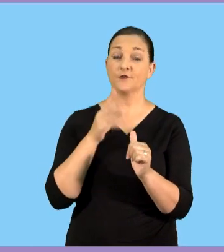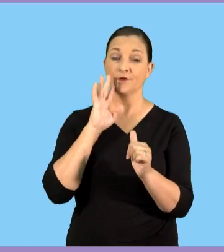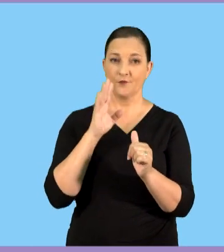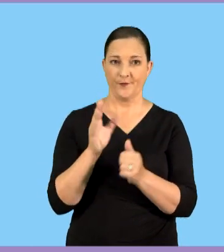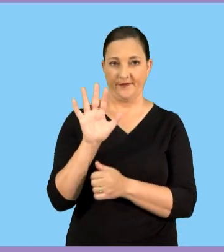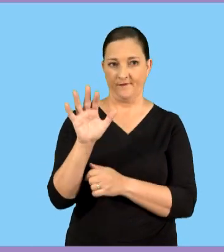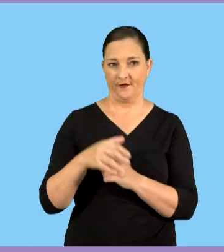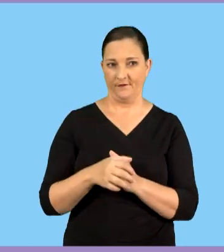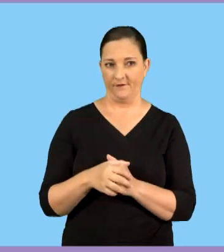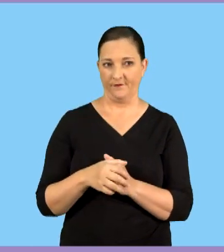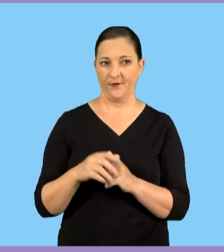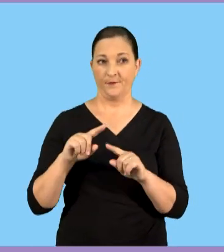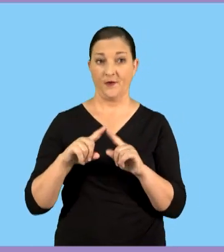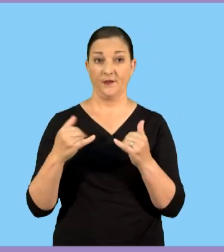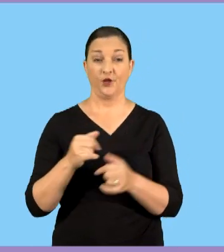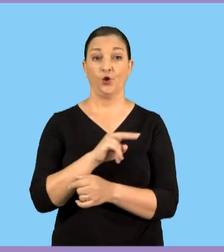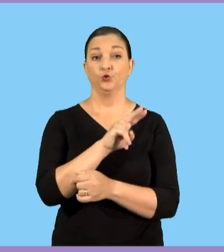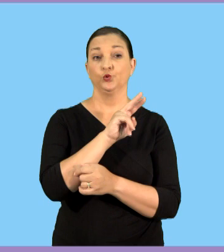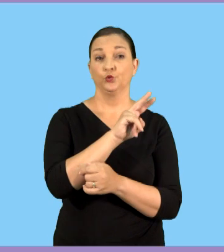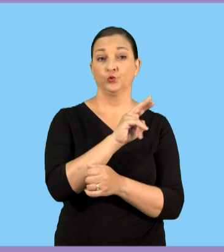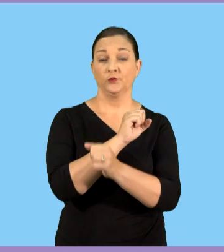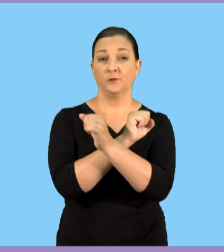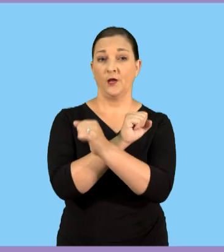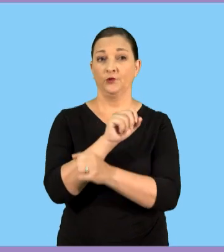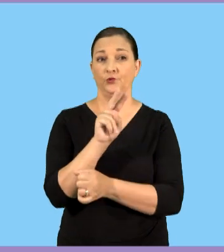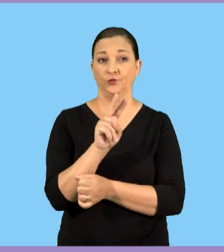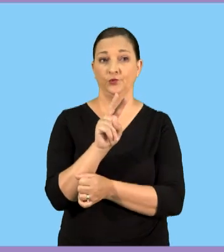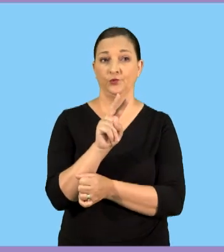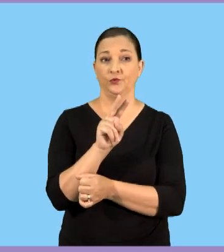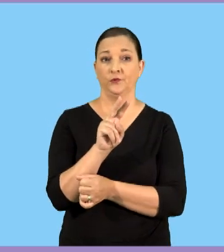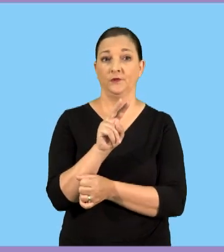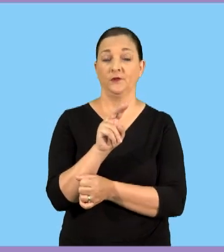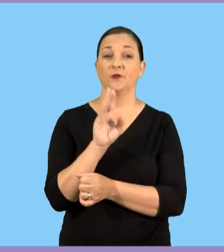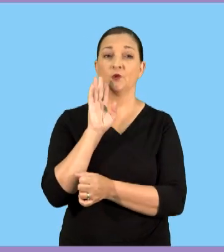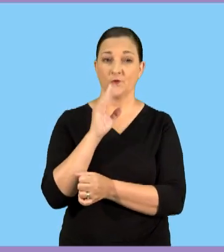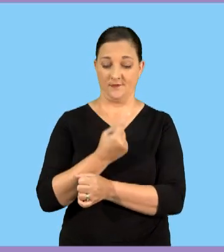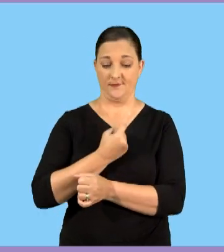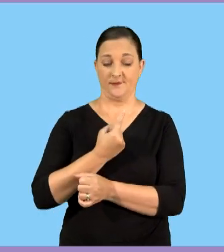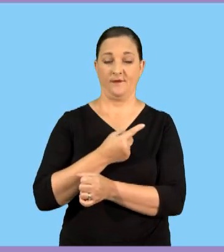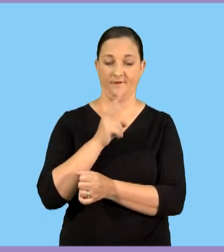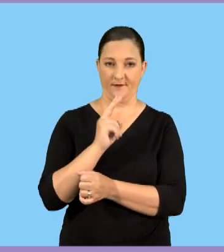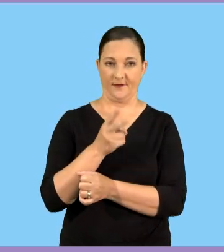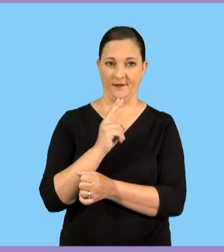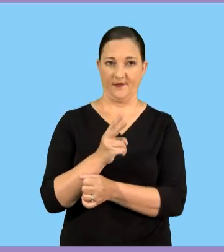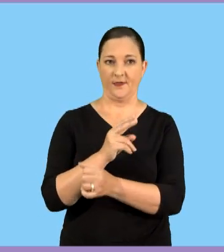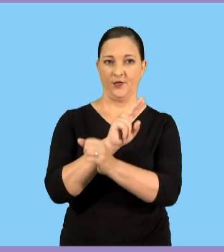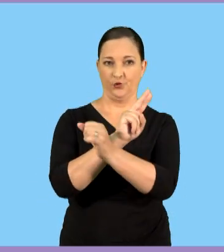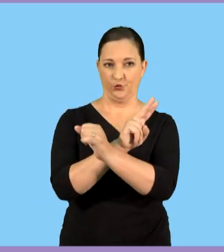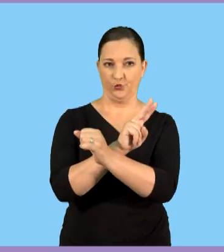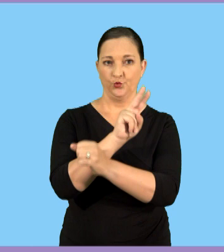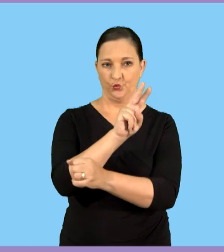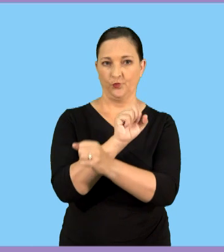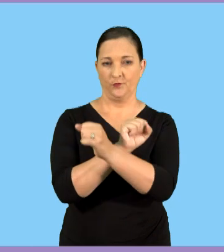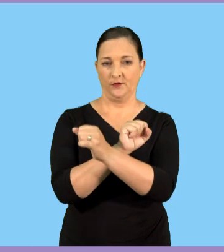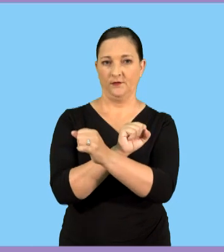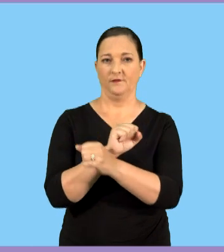to be 5. If I have 2 cubed, again, 2 is going to be multiplied by itself twice. And we know